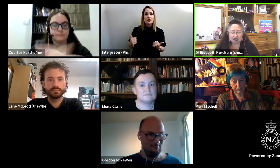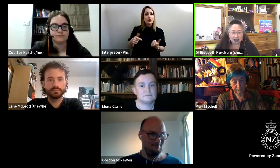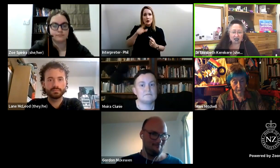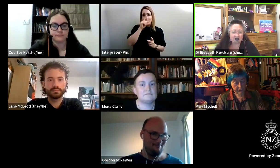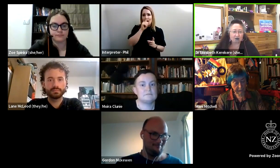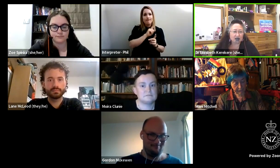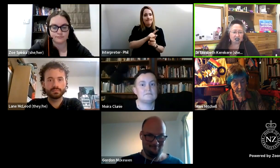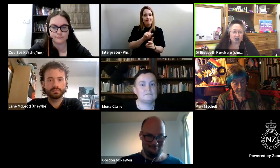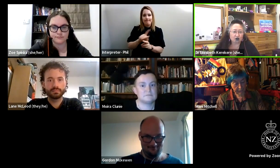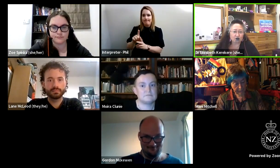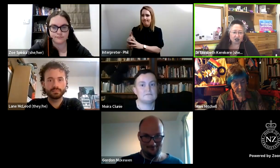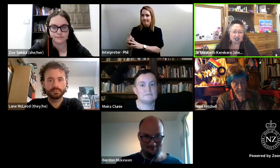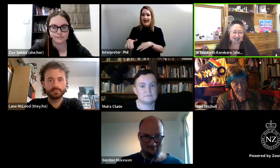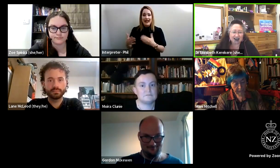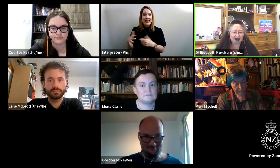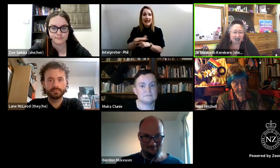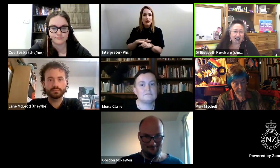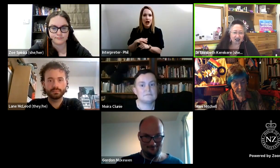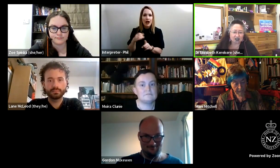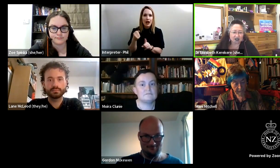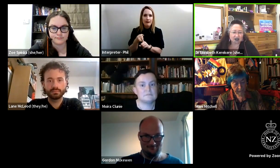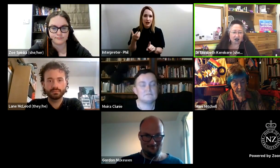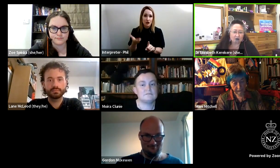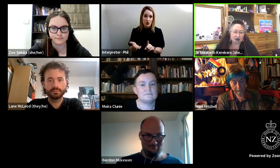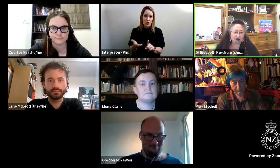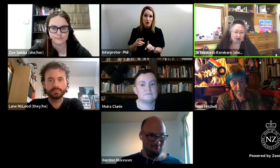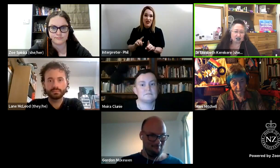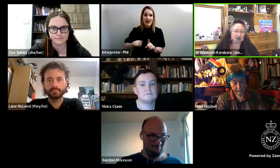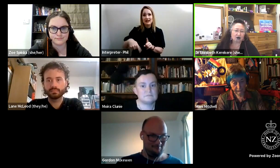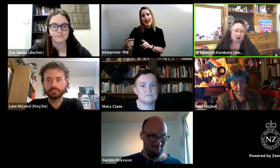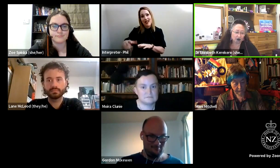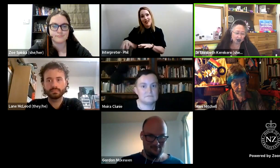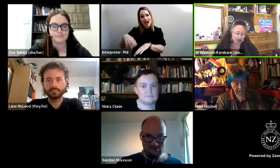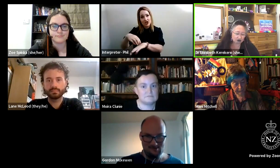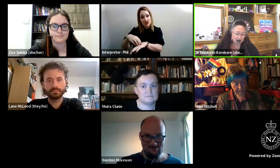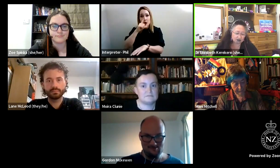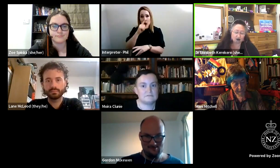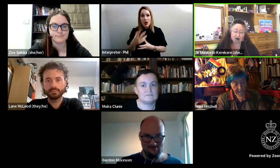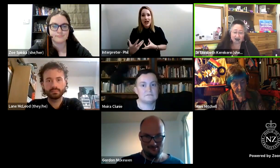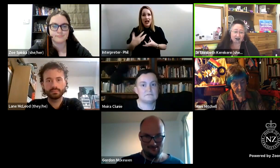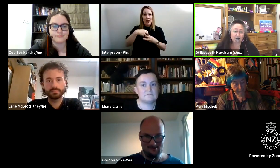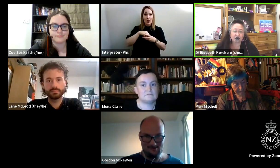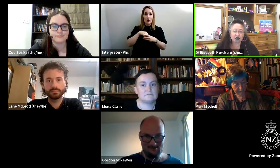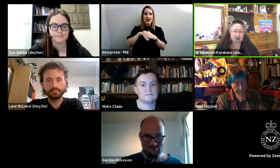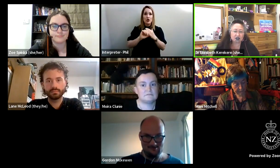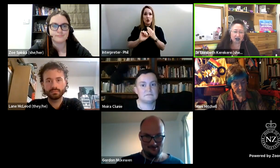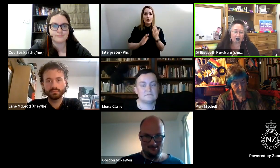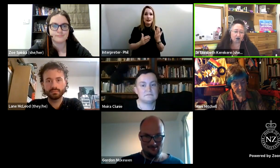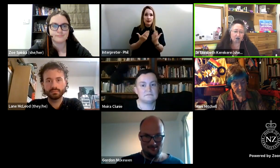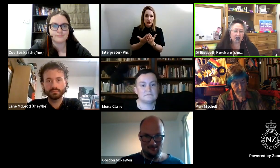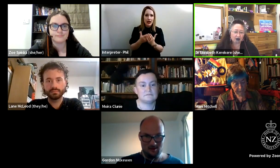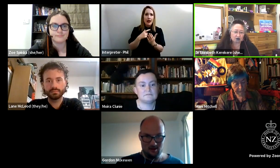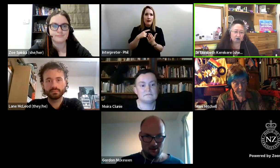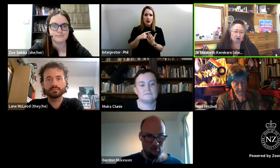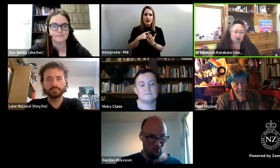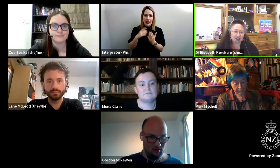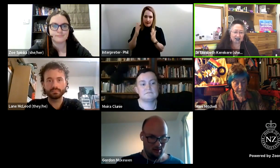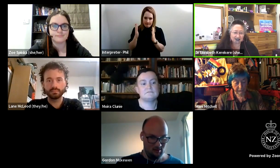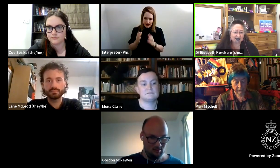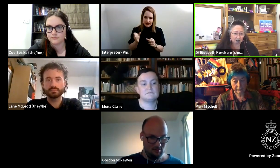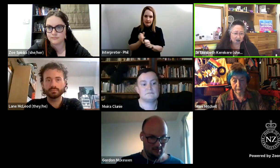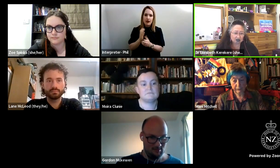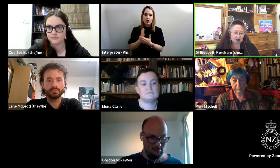area that's actually impacting on you, which is another agency, because we need to absolutely leverage and hold them accountable